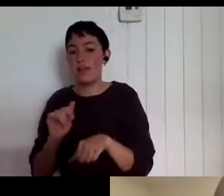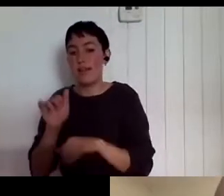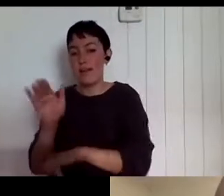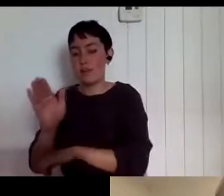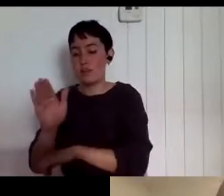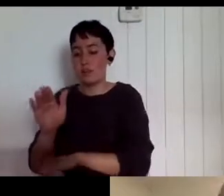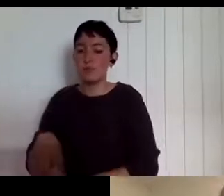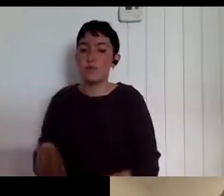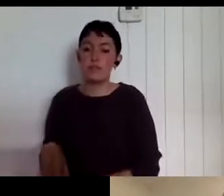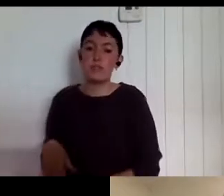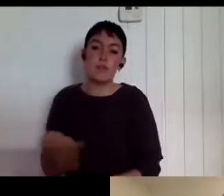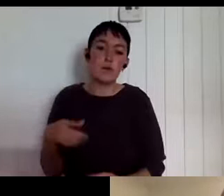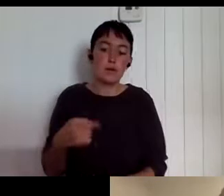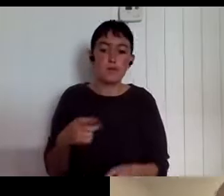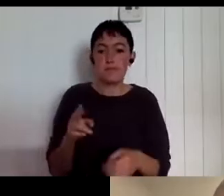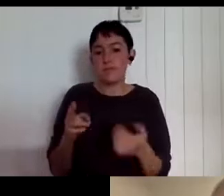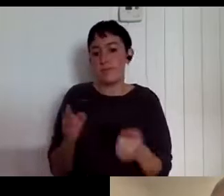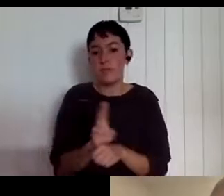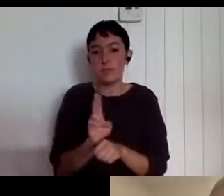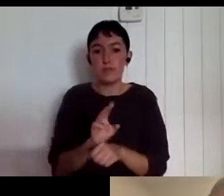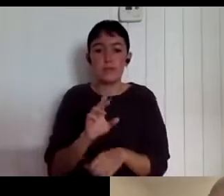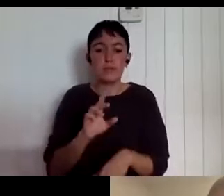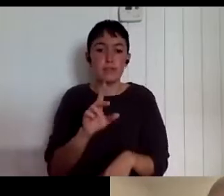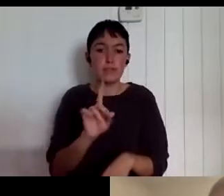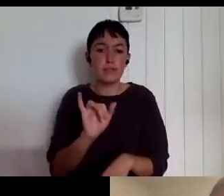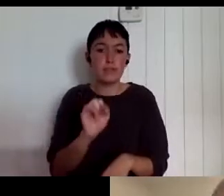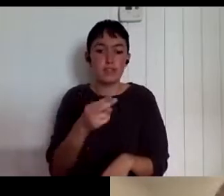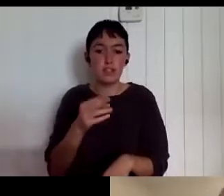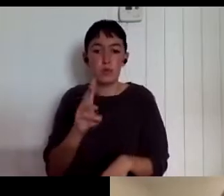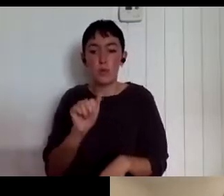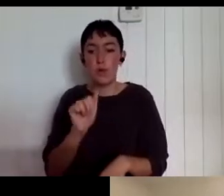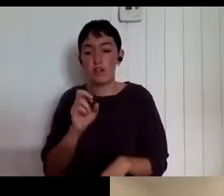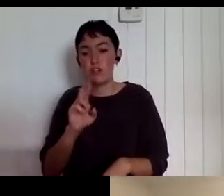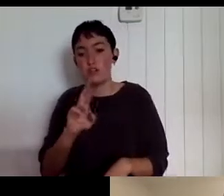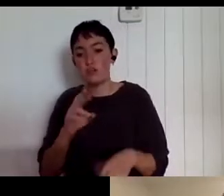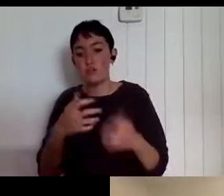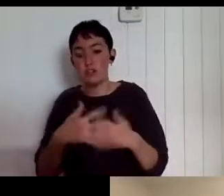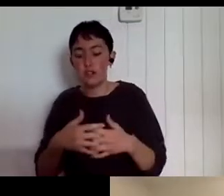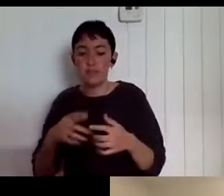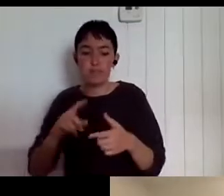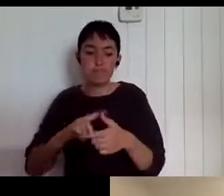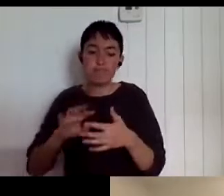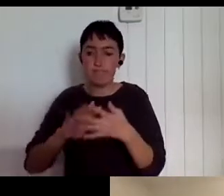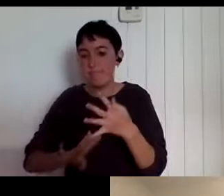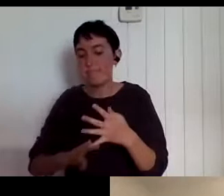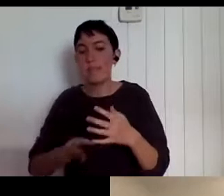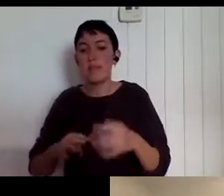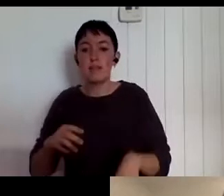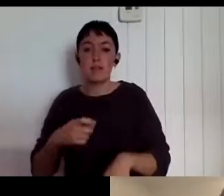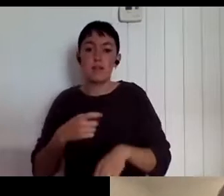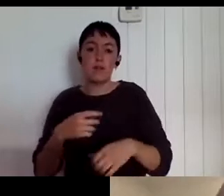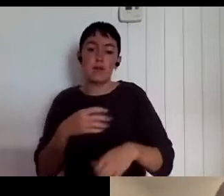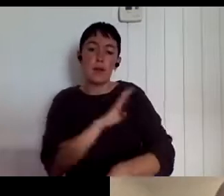dishwasher, laundry stuff, TVs and things like that. But when you're at work, everything's like centralized. So the power output is very limited.